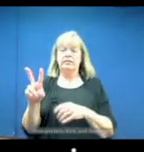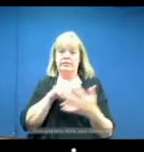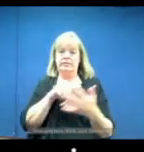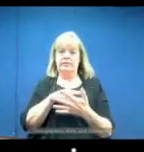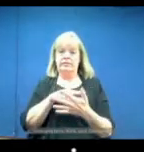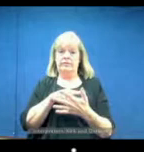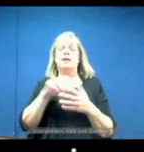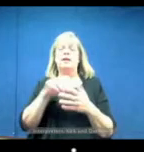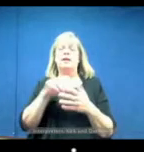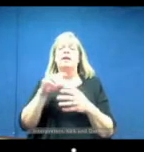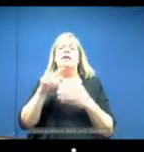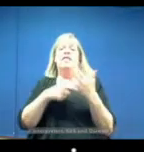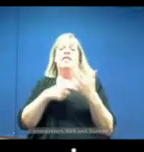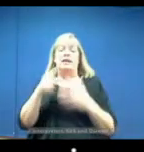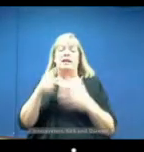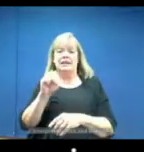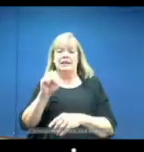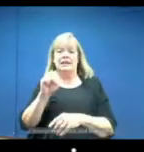sexual assault,